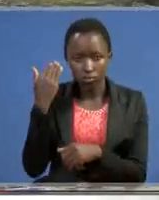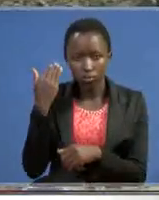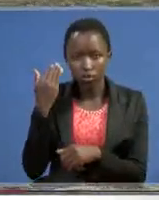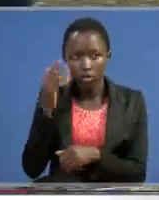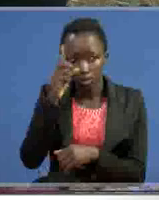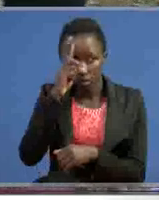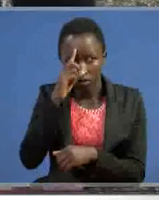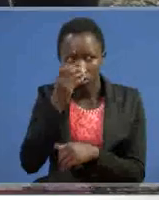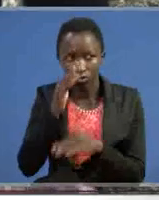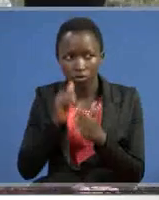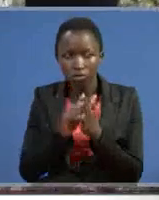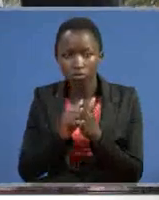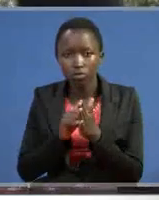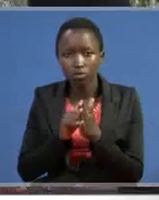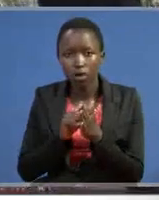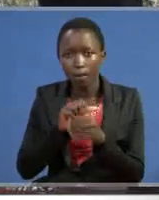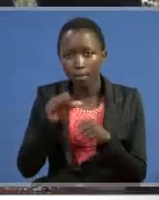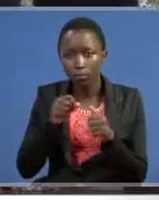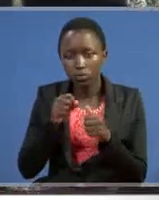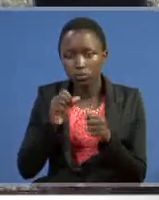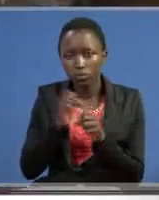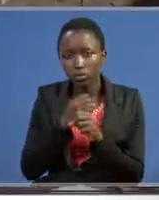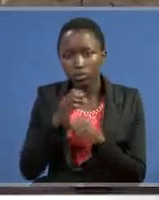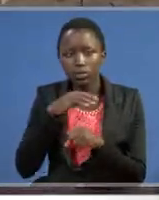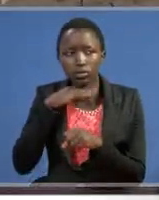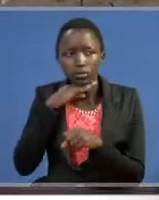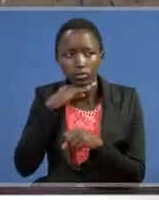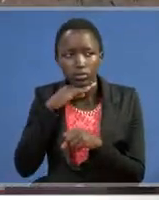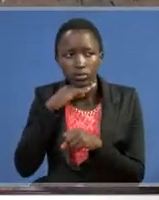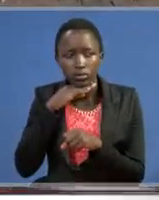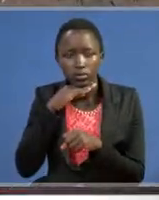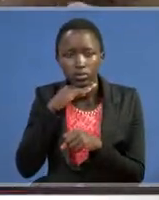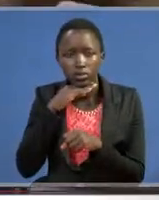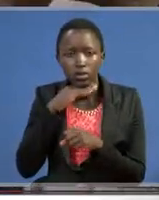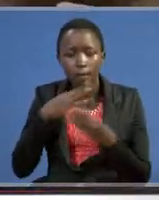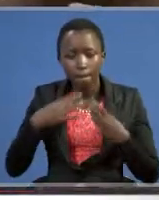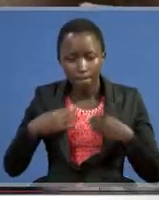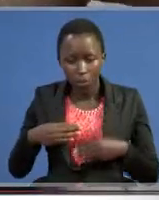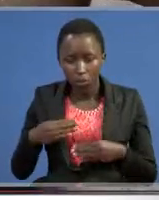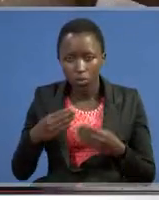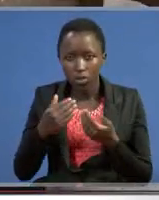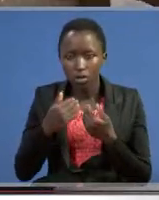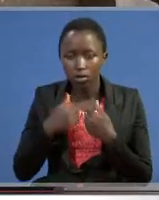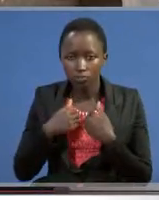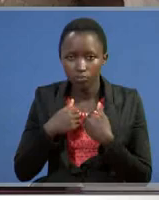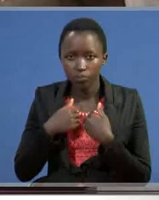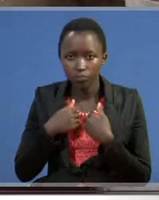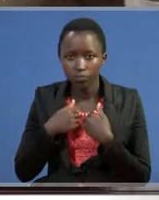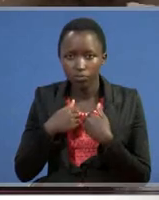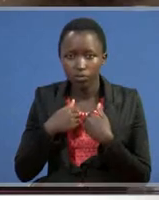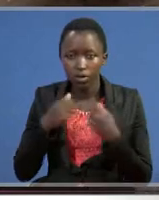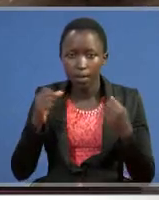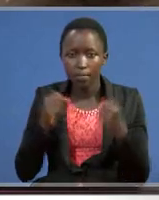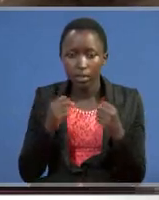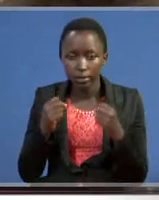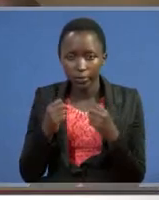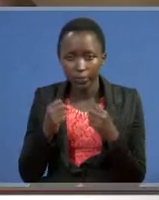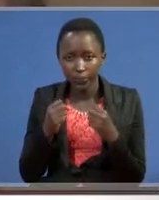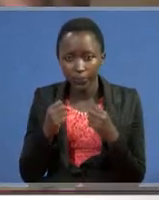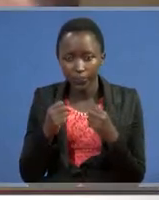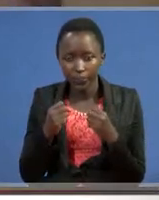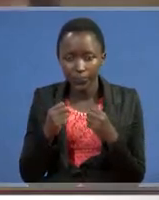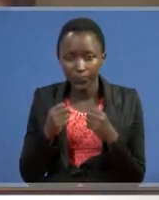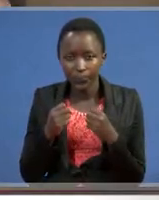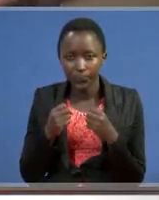bout of malaria almost took him out we were total lip Atacama hakuna malaria